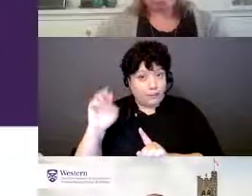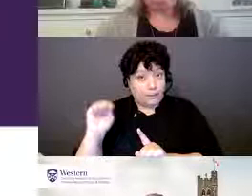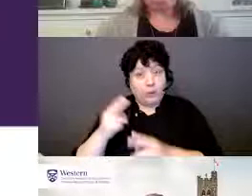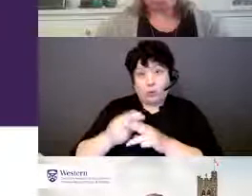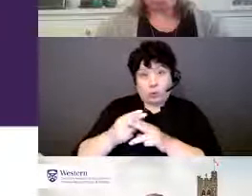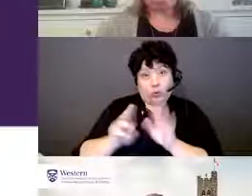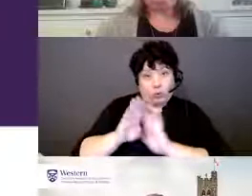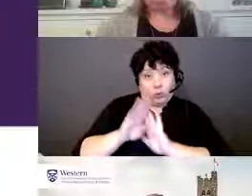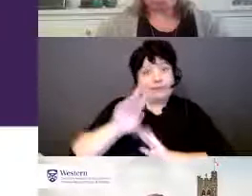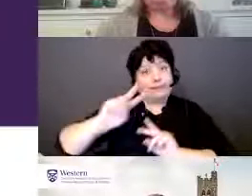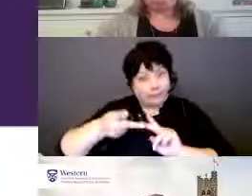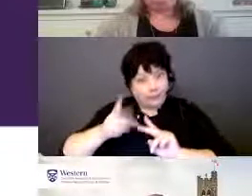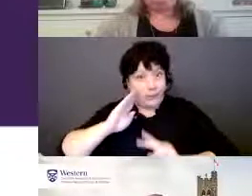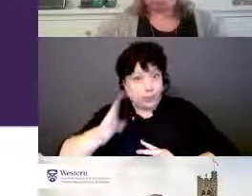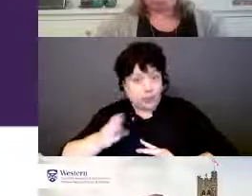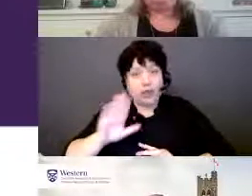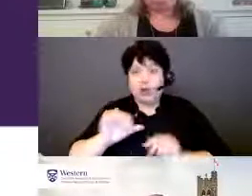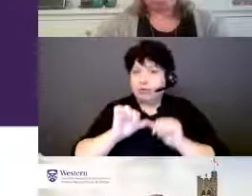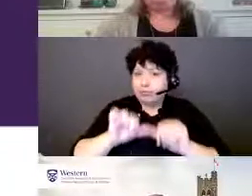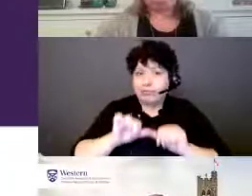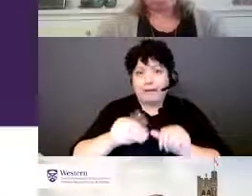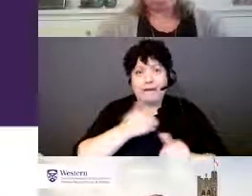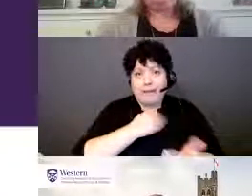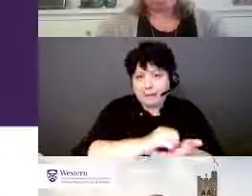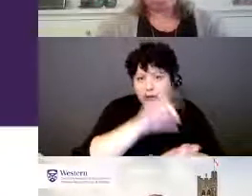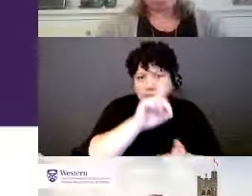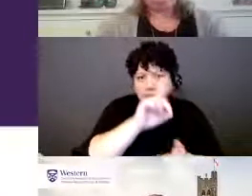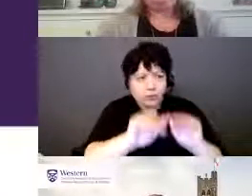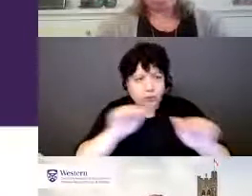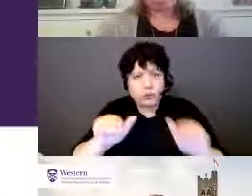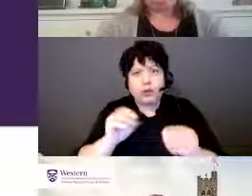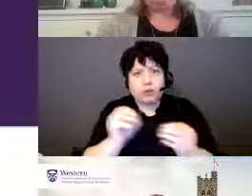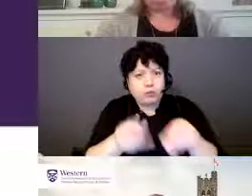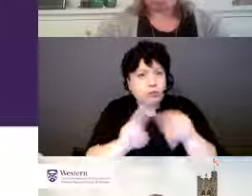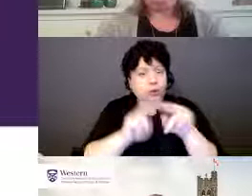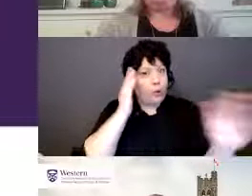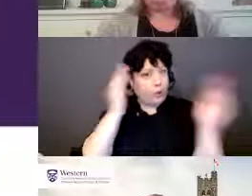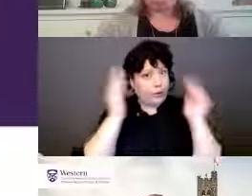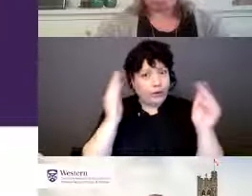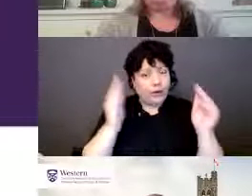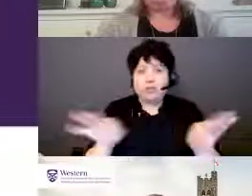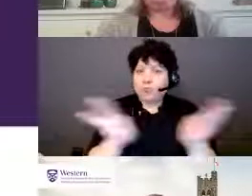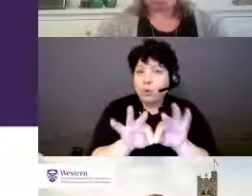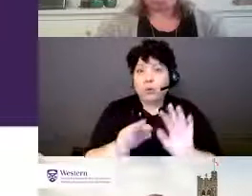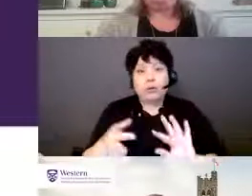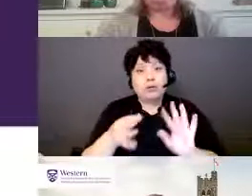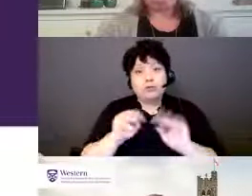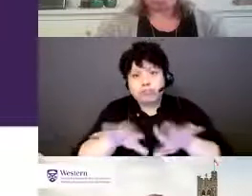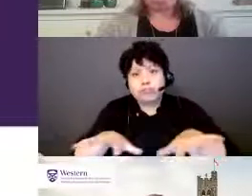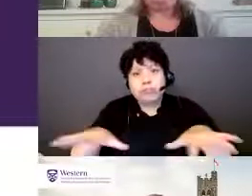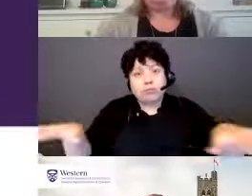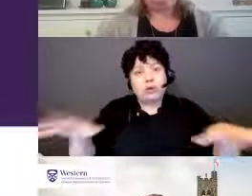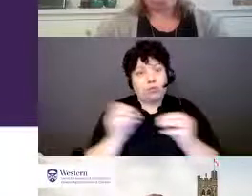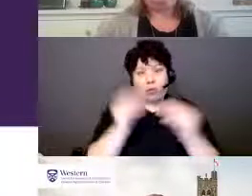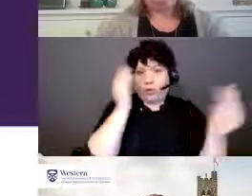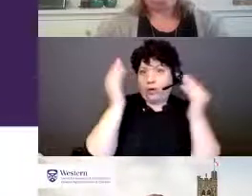we're constantly educating and promoting any ways that we can to get the message out to the community around elder